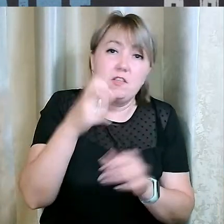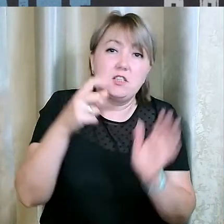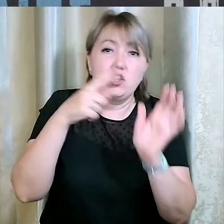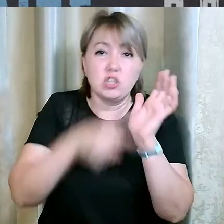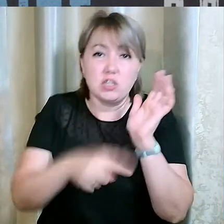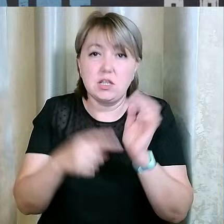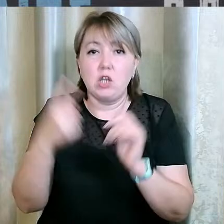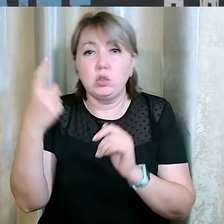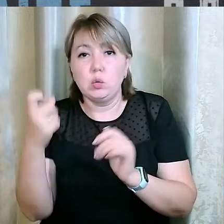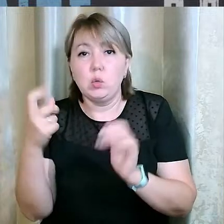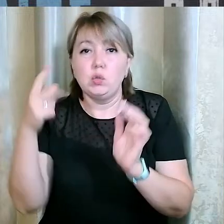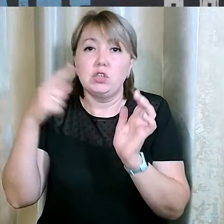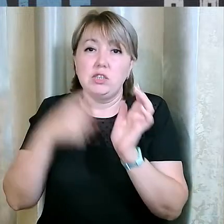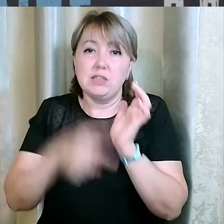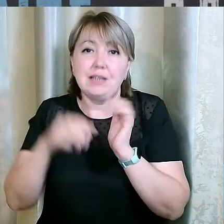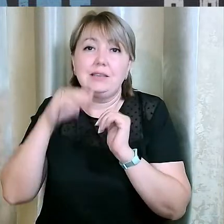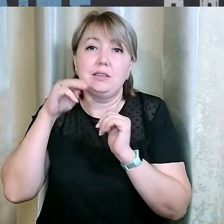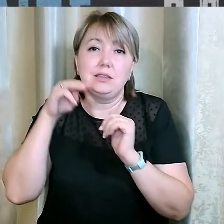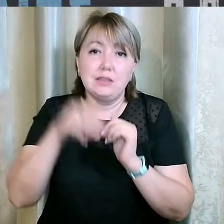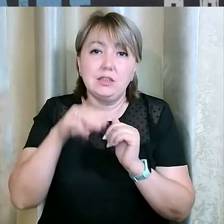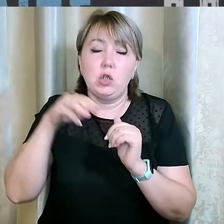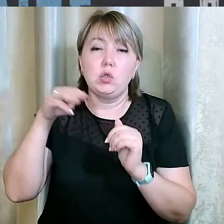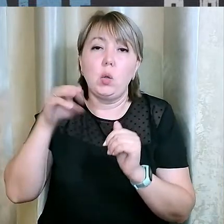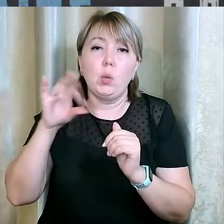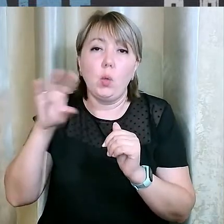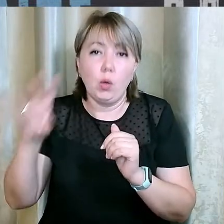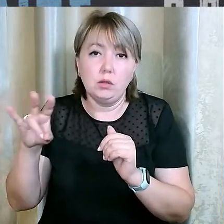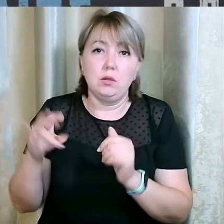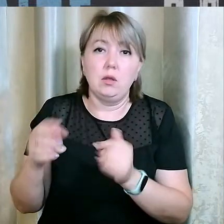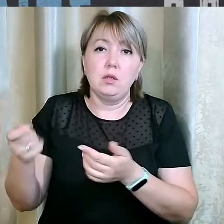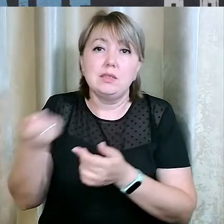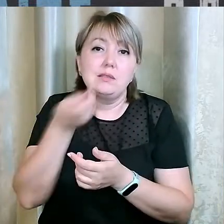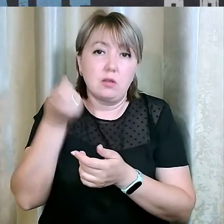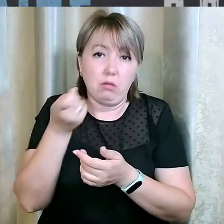335,000 tons in accordance. And the latest placed are Odesa and Ismail rayons,